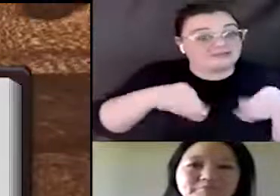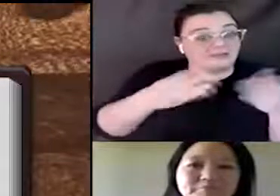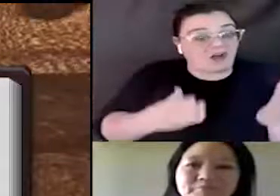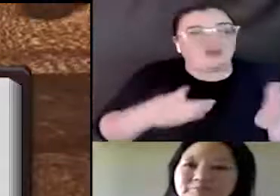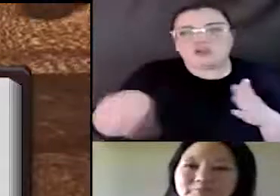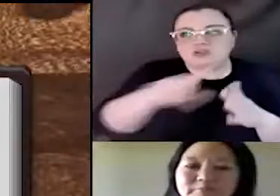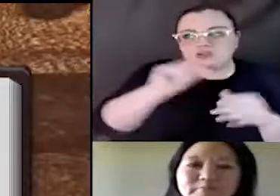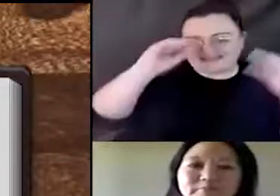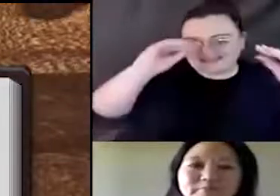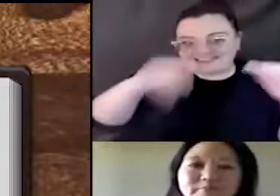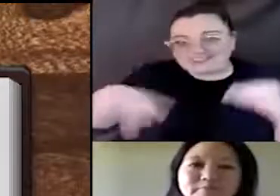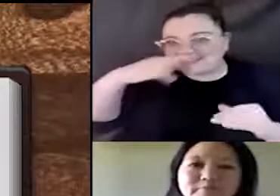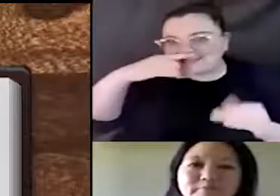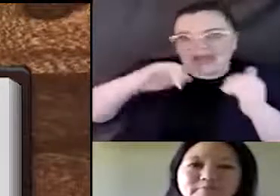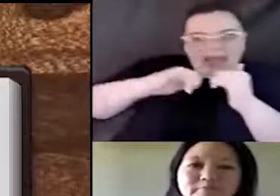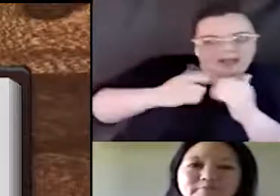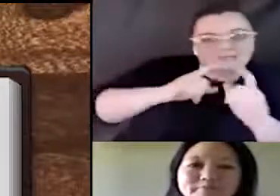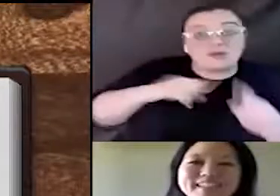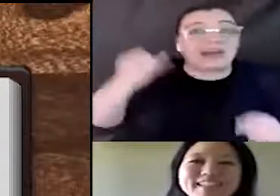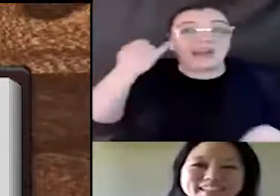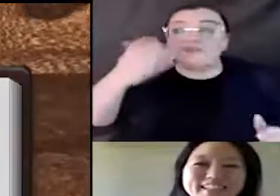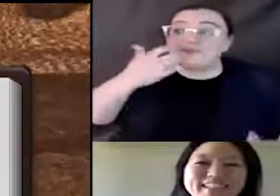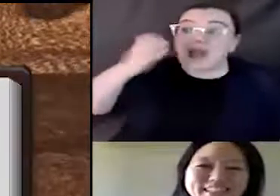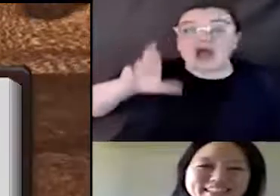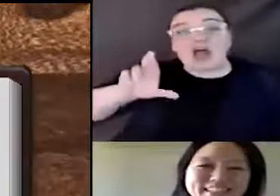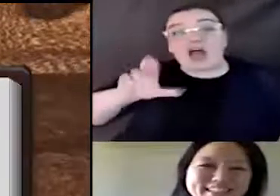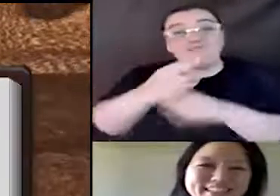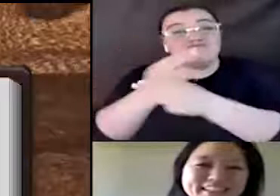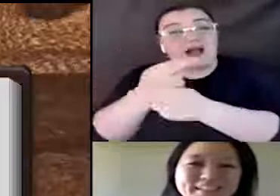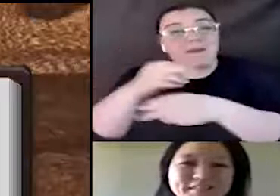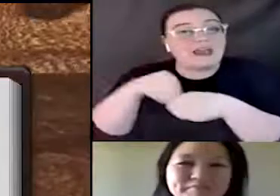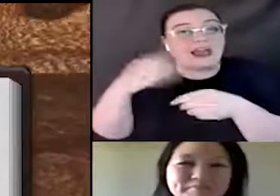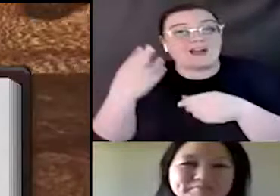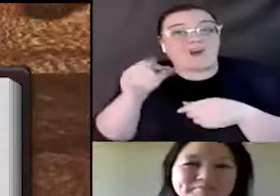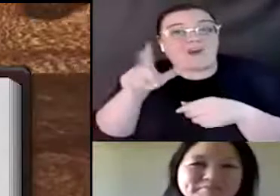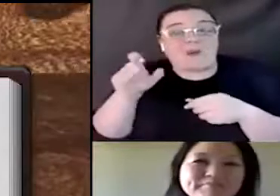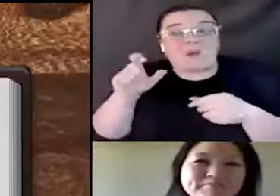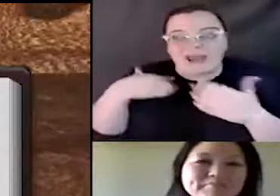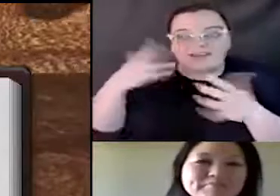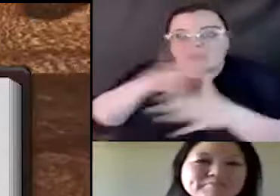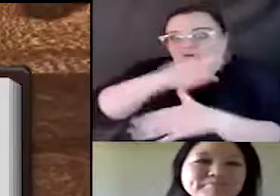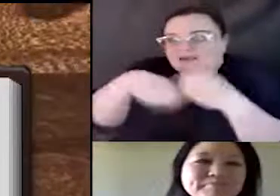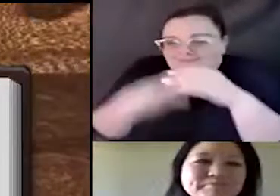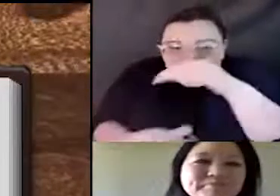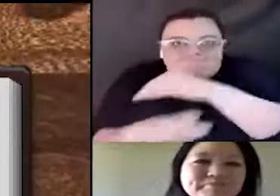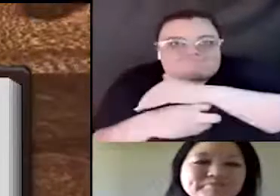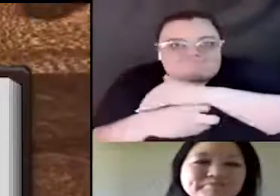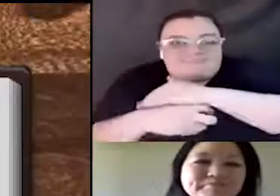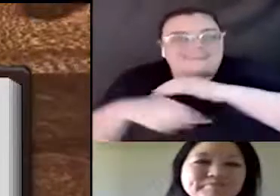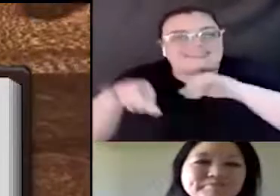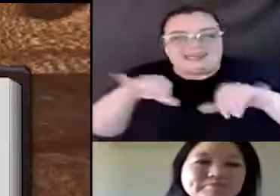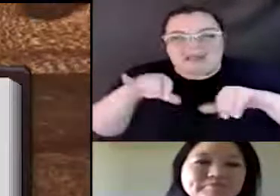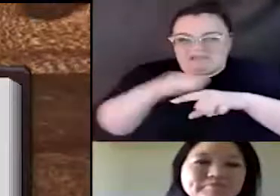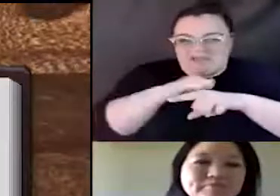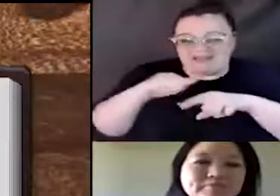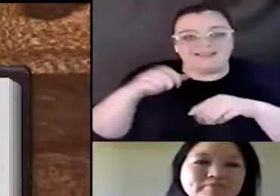to respond if you yell rabbit in the hole, or it's the wolf's coming, and it's an equivalent to what, rather